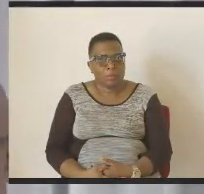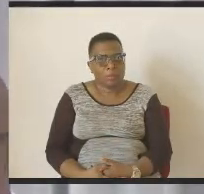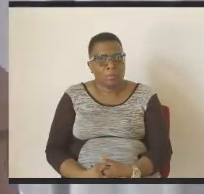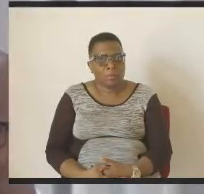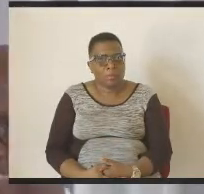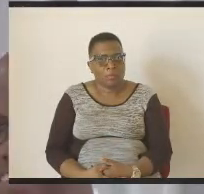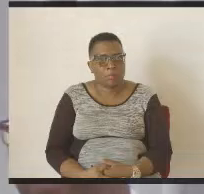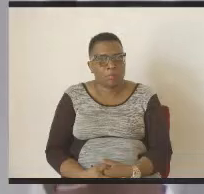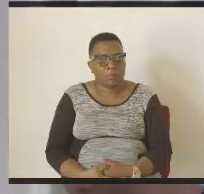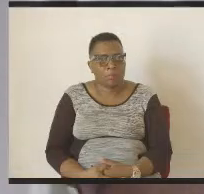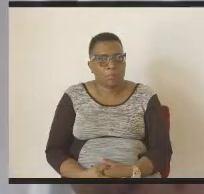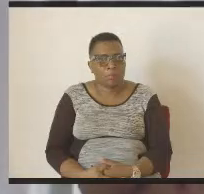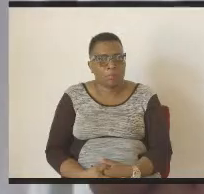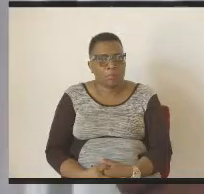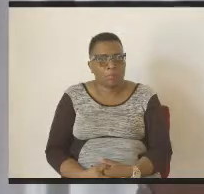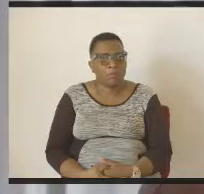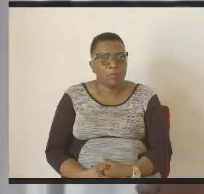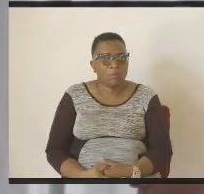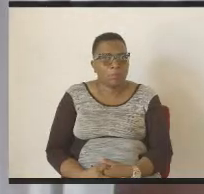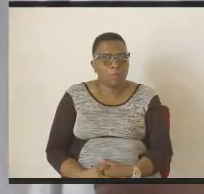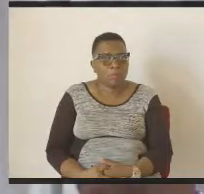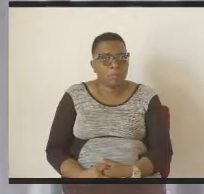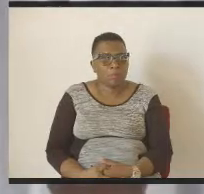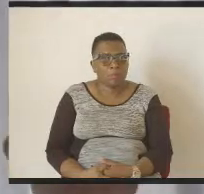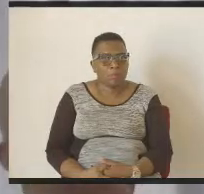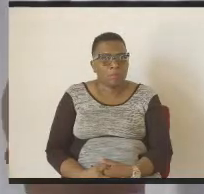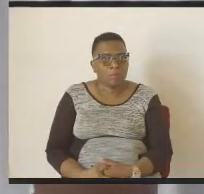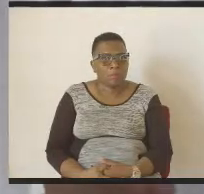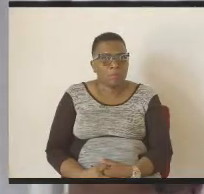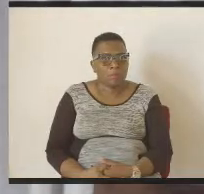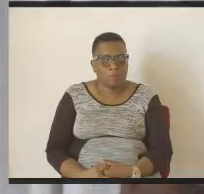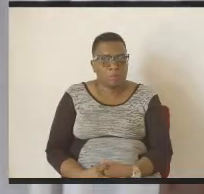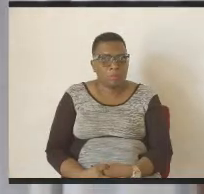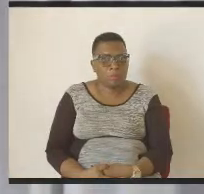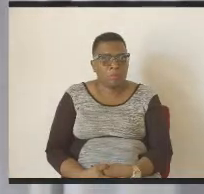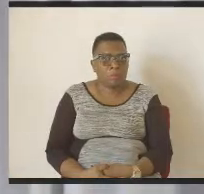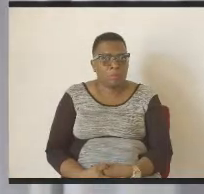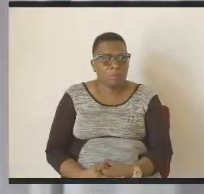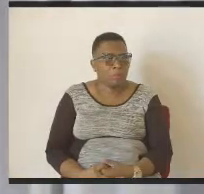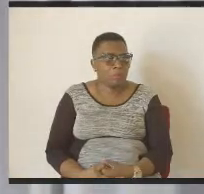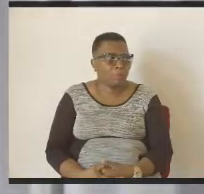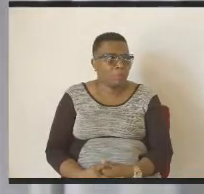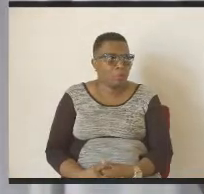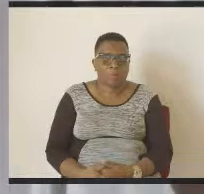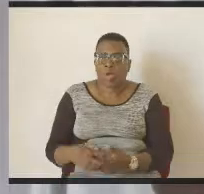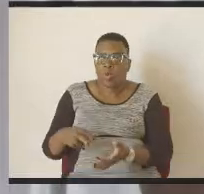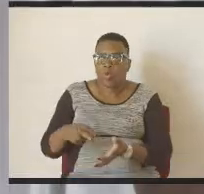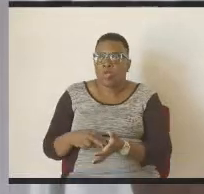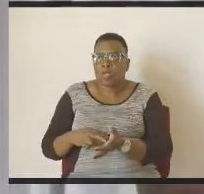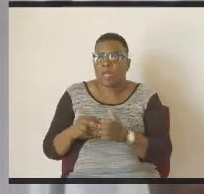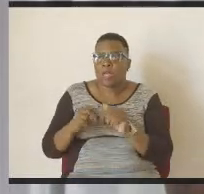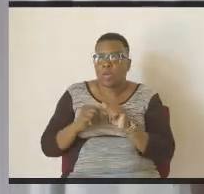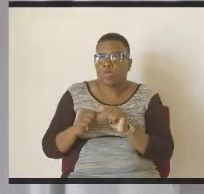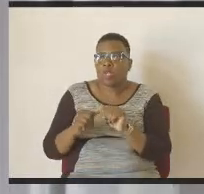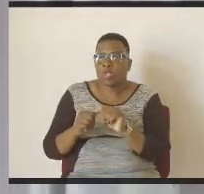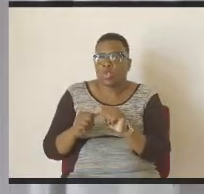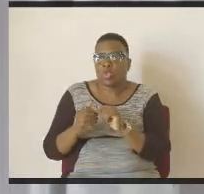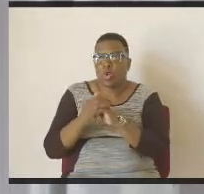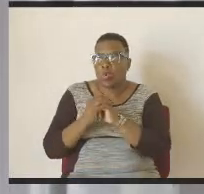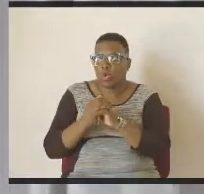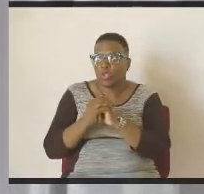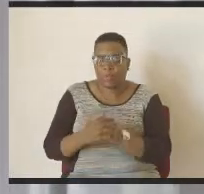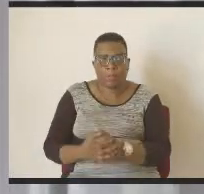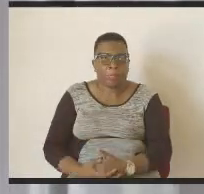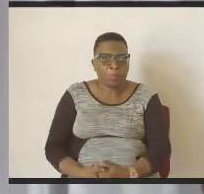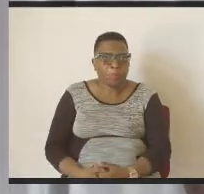When his wounded hands touch mine, church, please join us and stand if you can as we continue our worship this morning. Yes, he set us